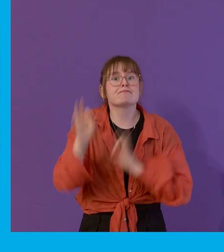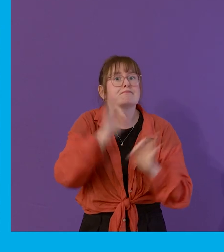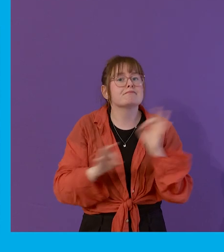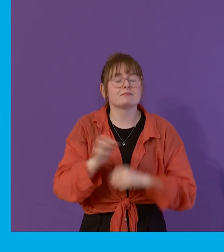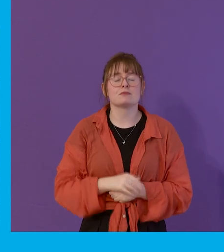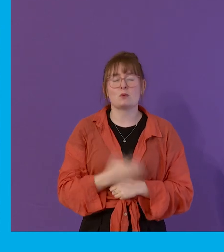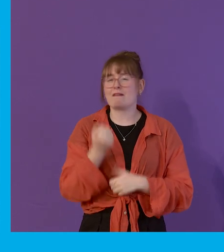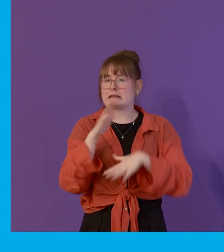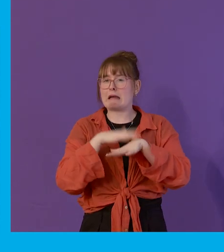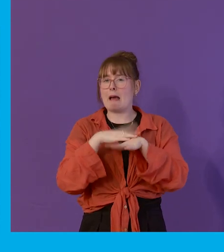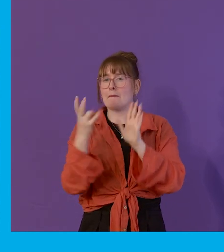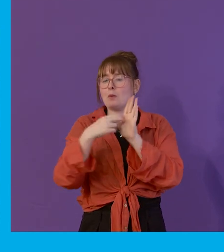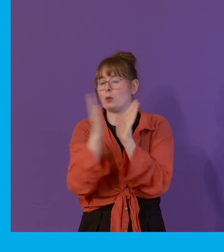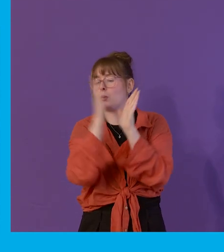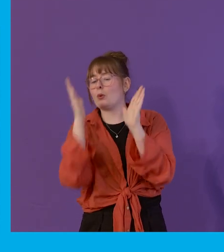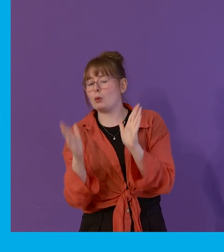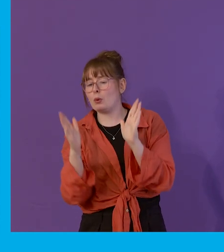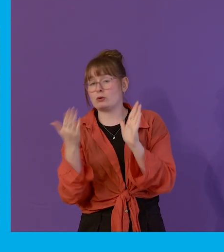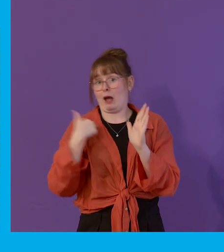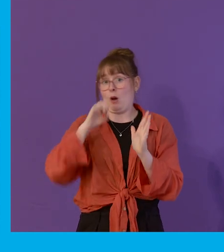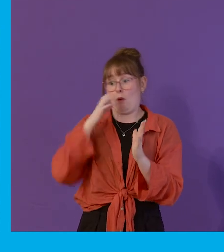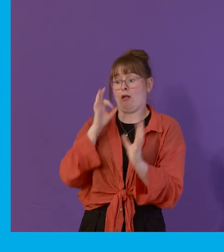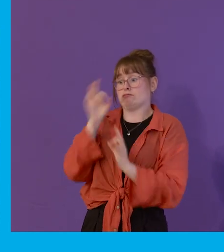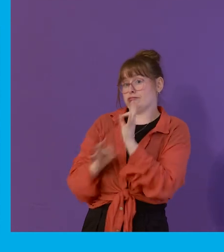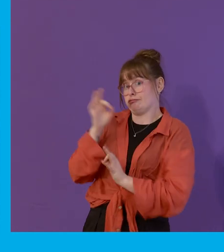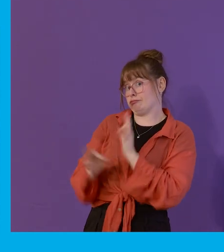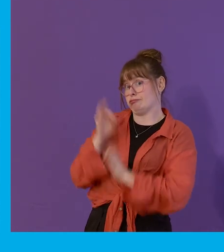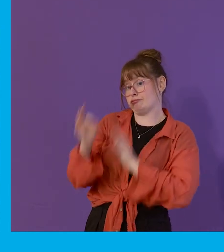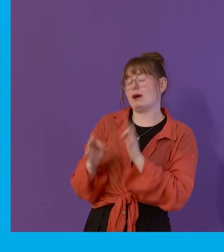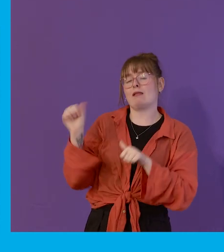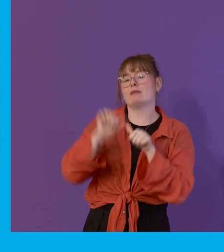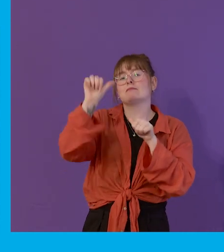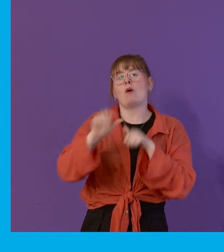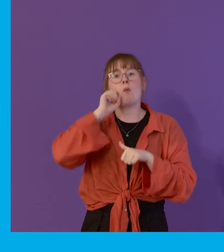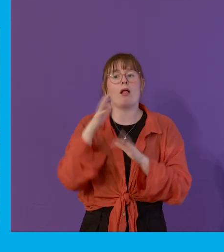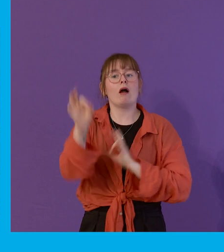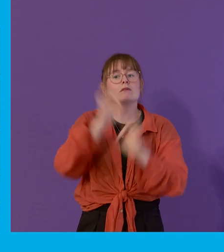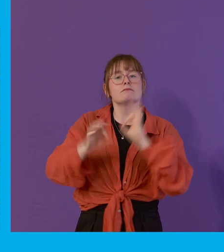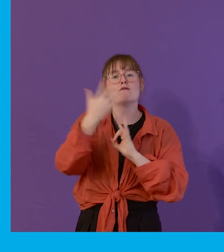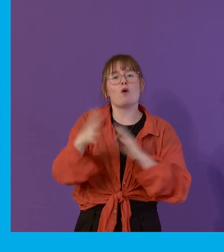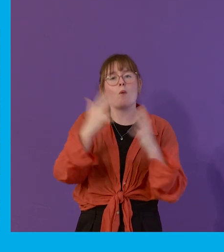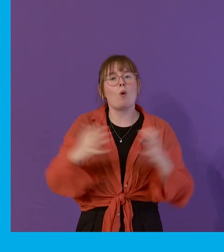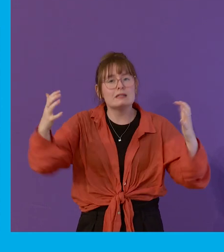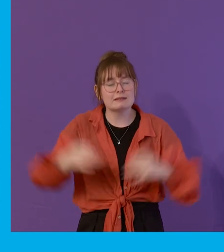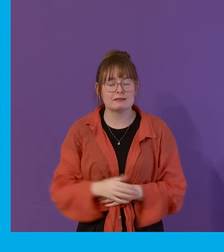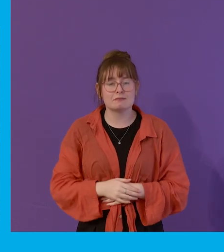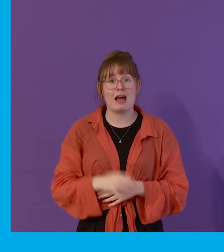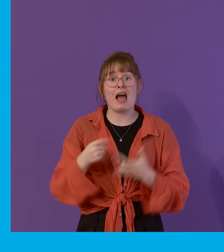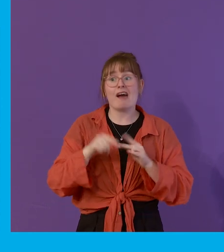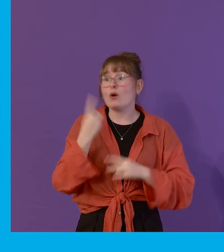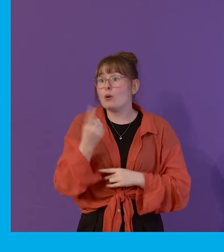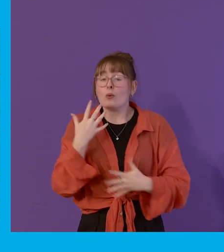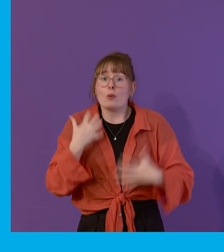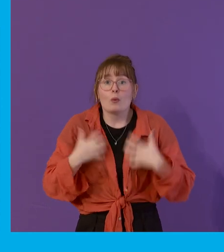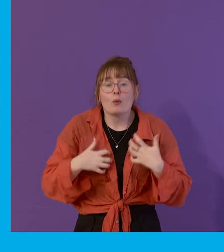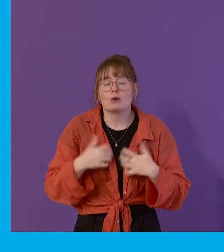comments. So we have a bit of time after I've already grilled the panelists. If you're keen to throw your thoughts